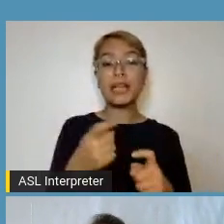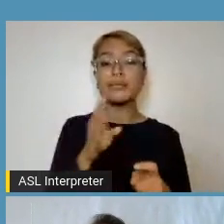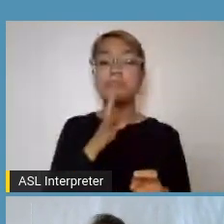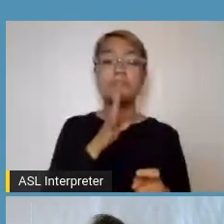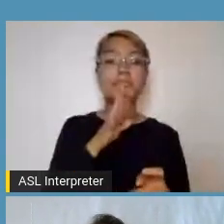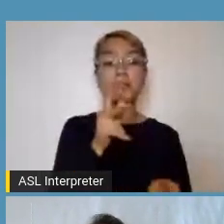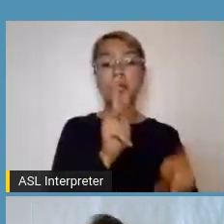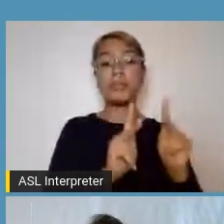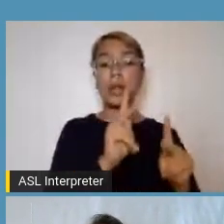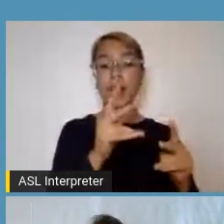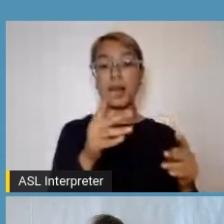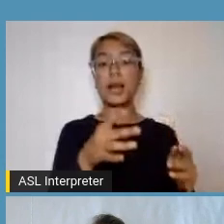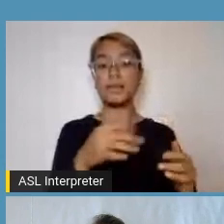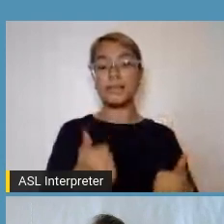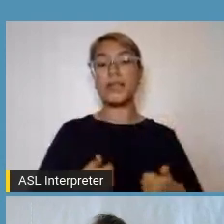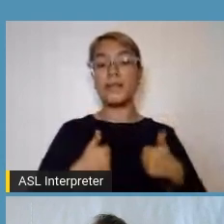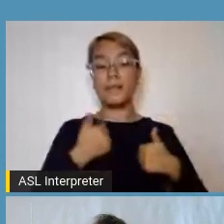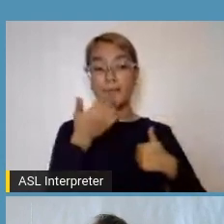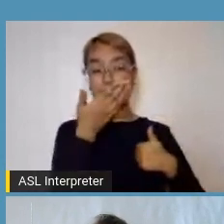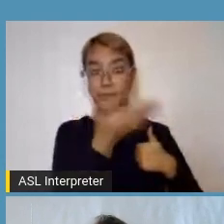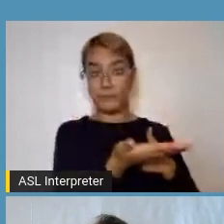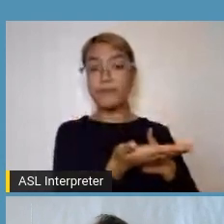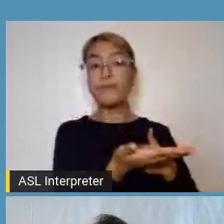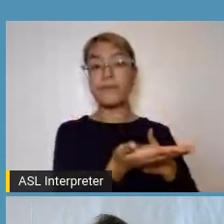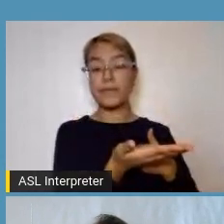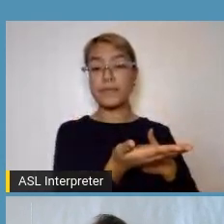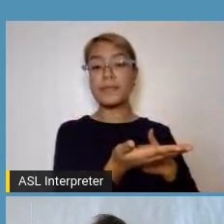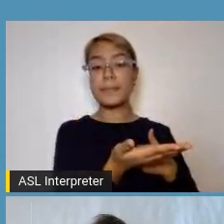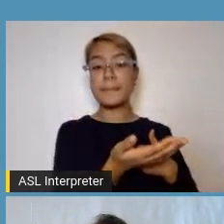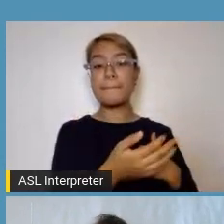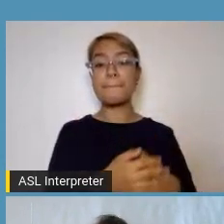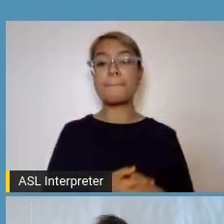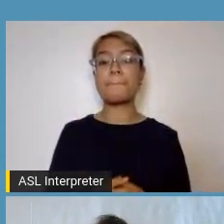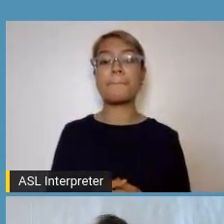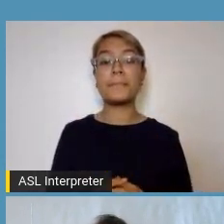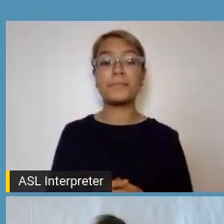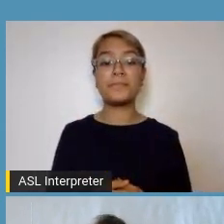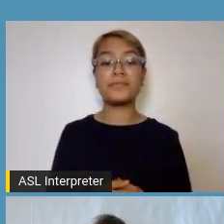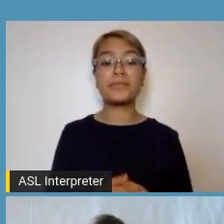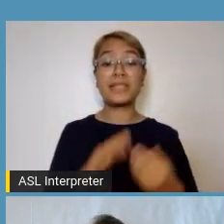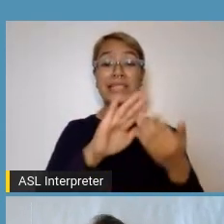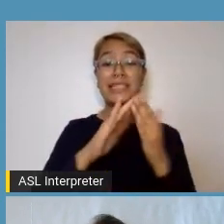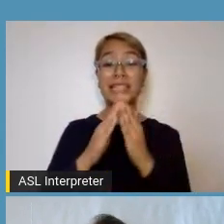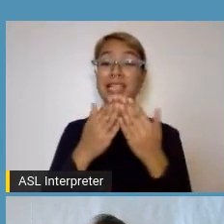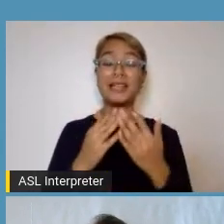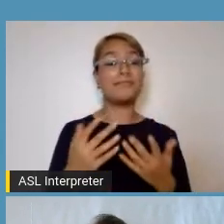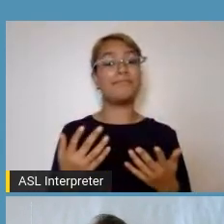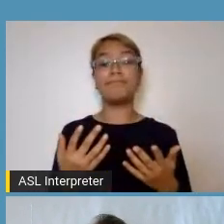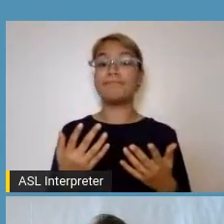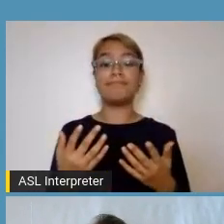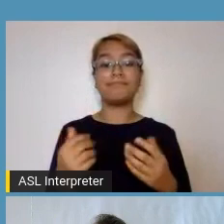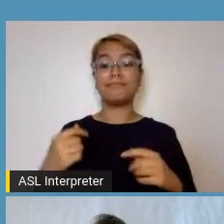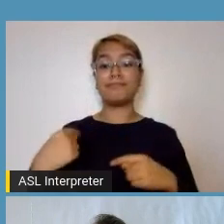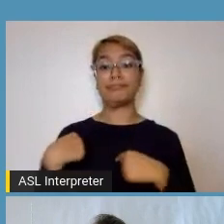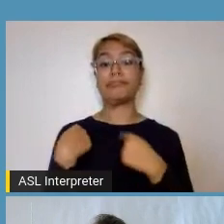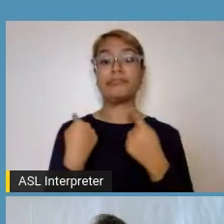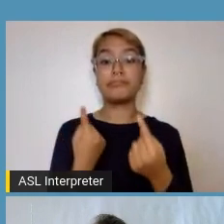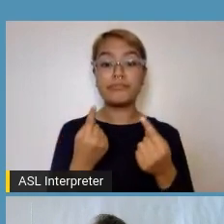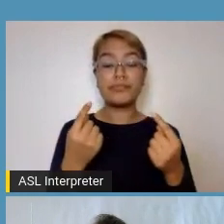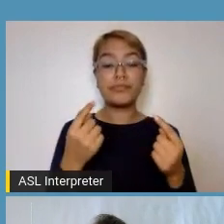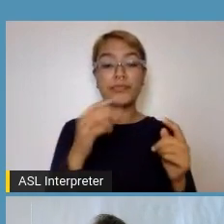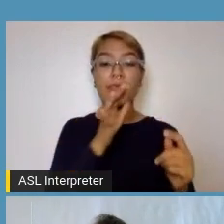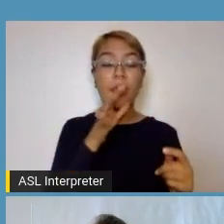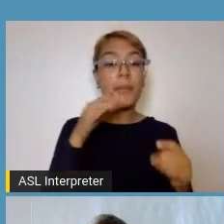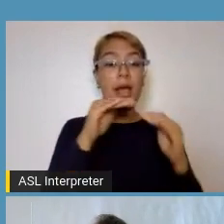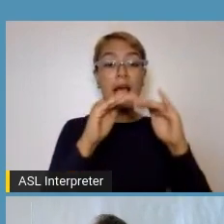is traditionally where families that predominantly speak English live. The city has grown up around this farmhouse and the half-acre park